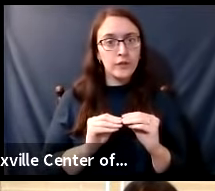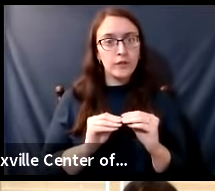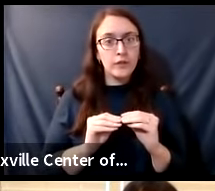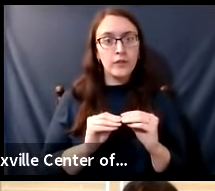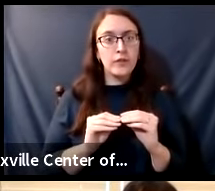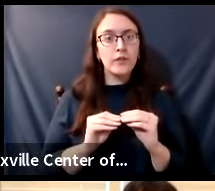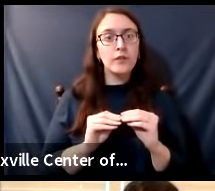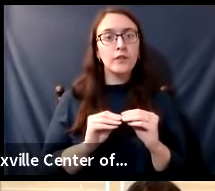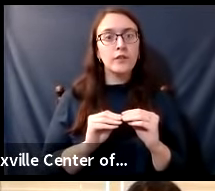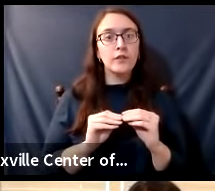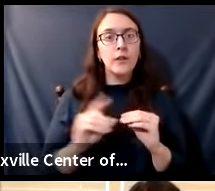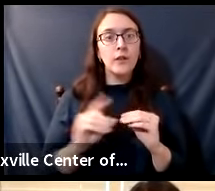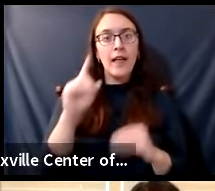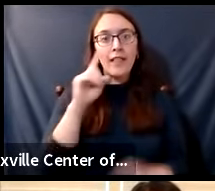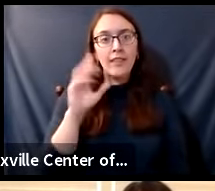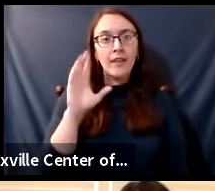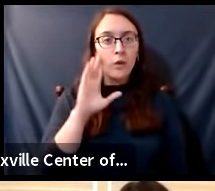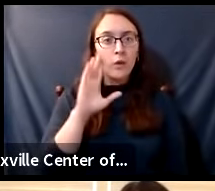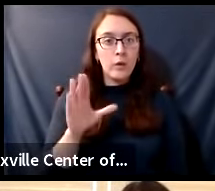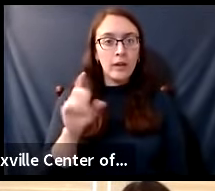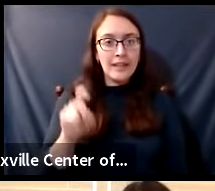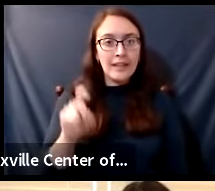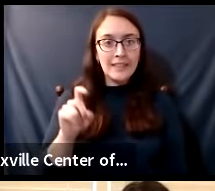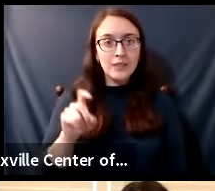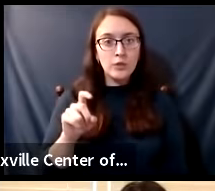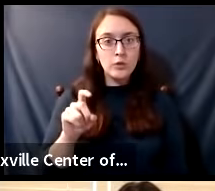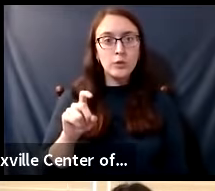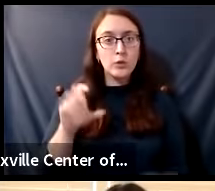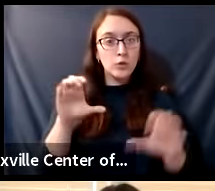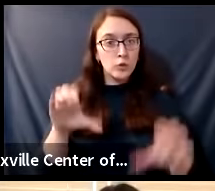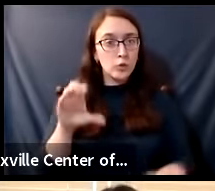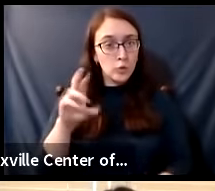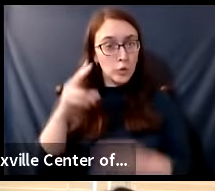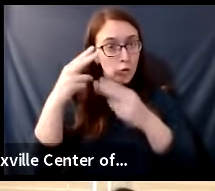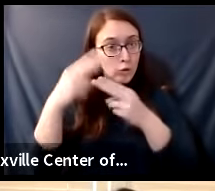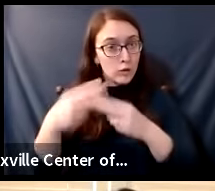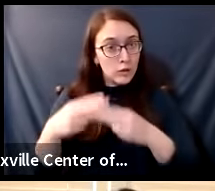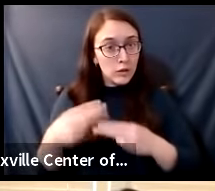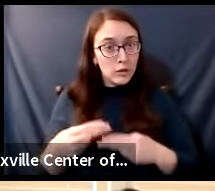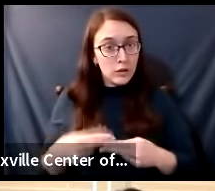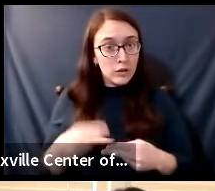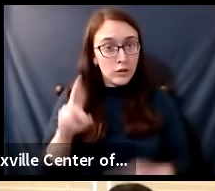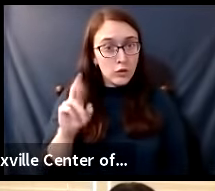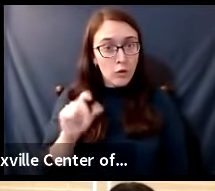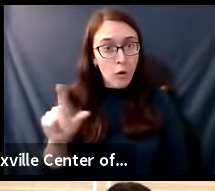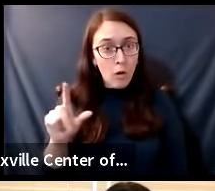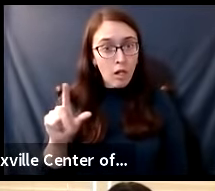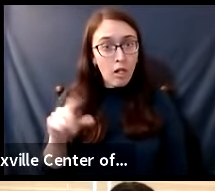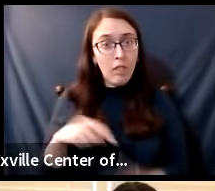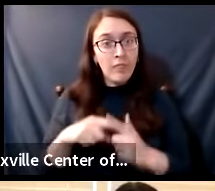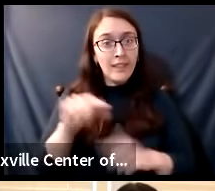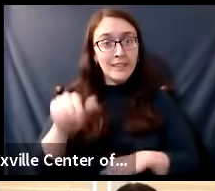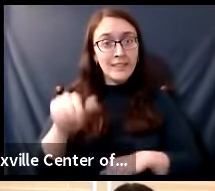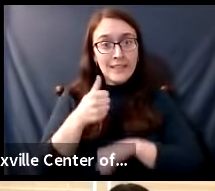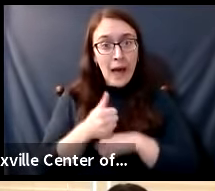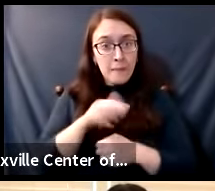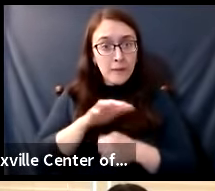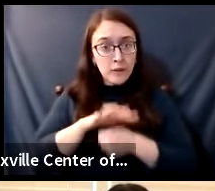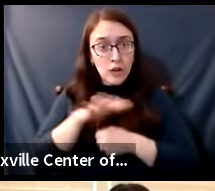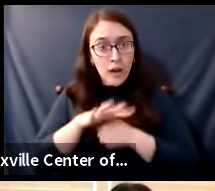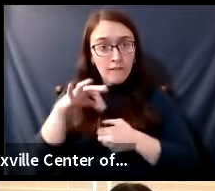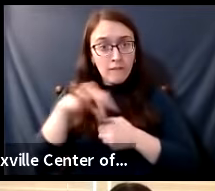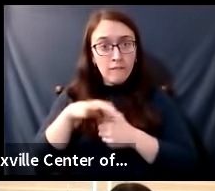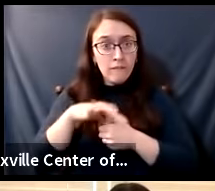think we'll need to take roll. Do we need to take roll and then establish a quorum and elect a chair for the